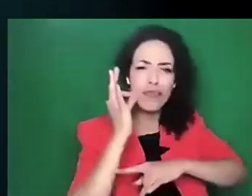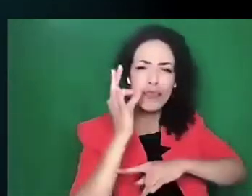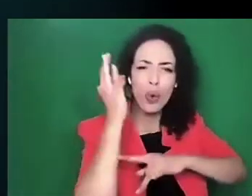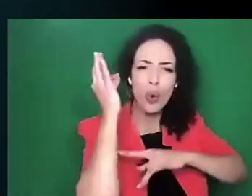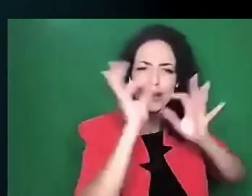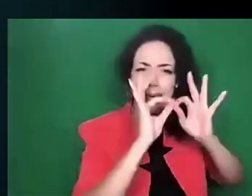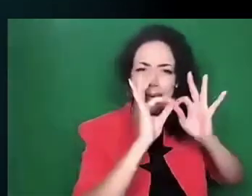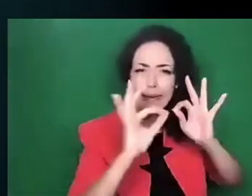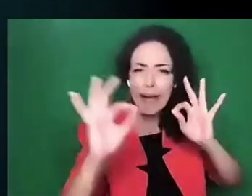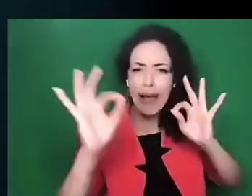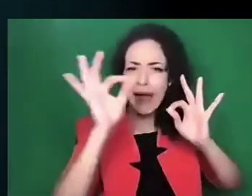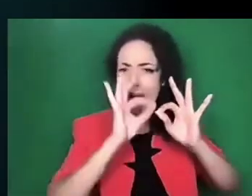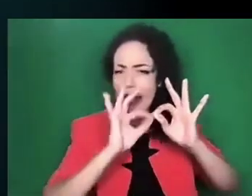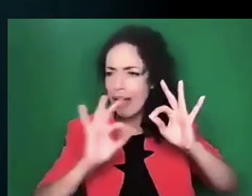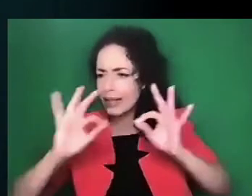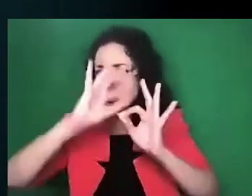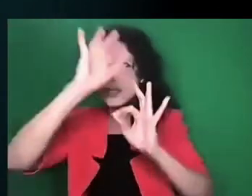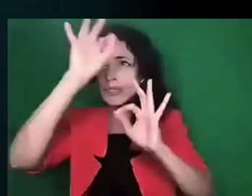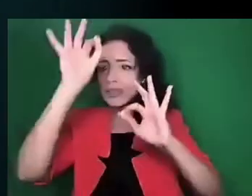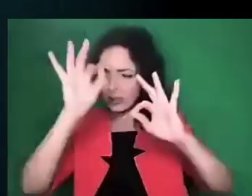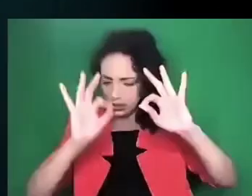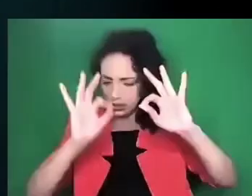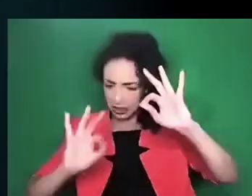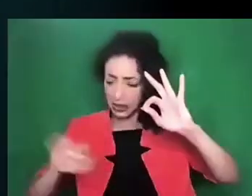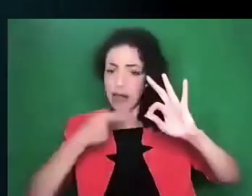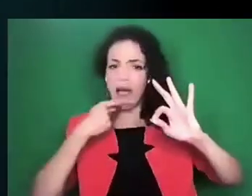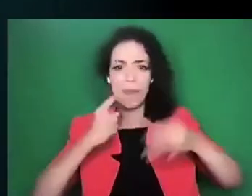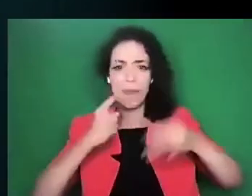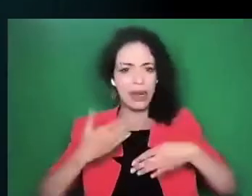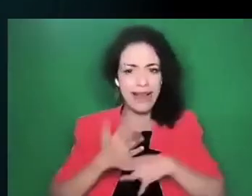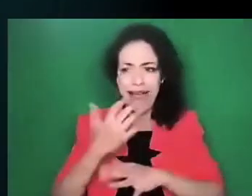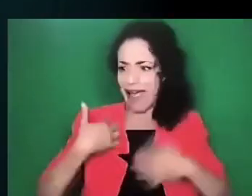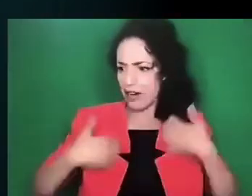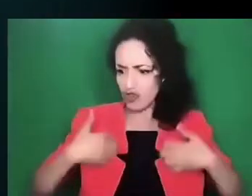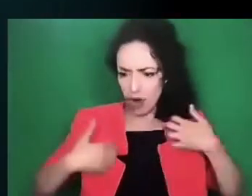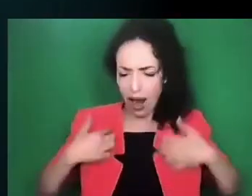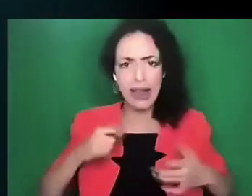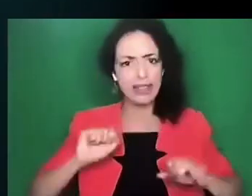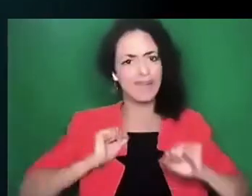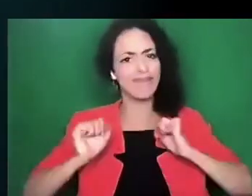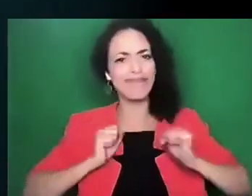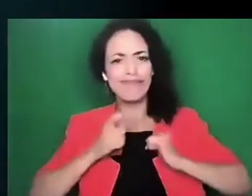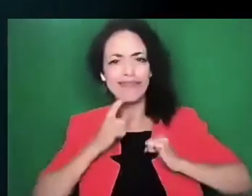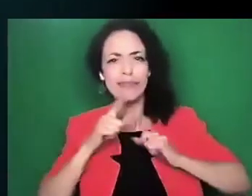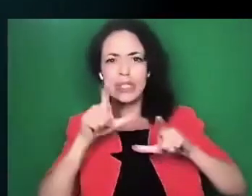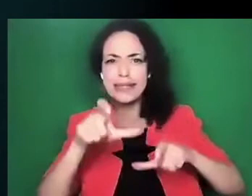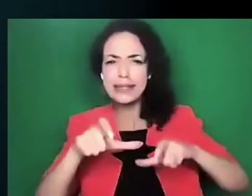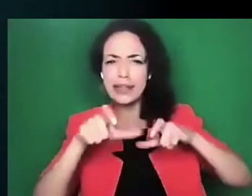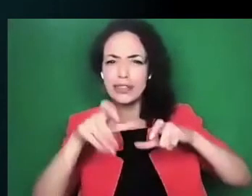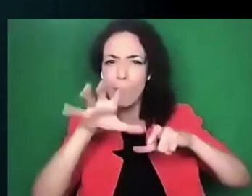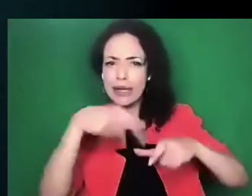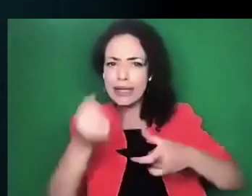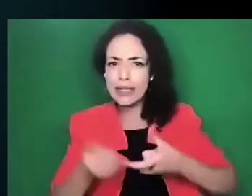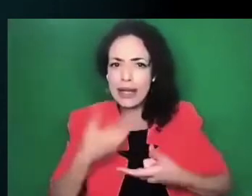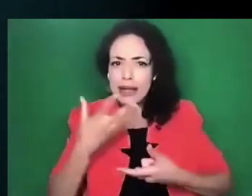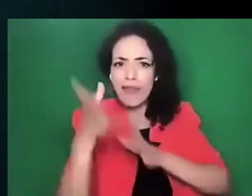stillness of places that carry the weight of history. And these collages specifically look into